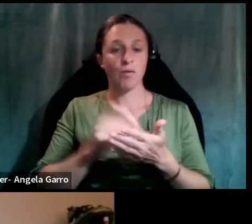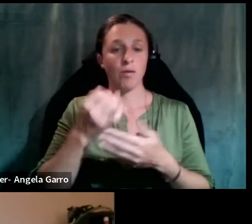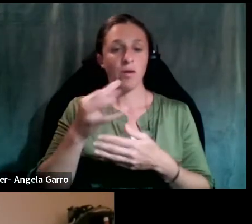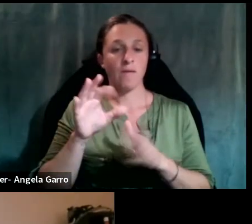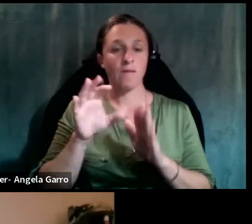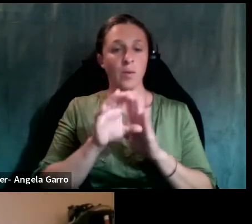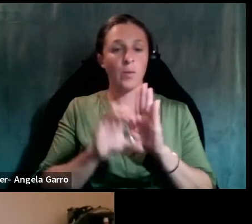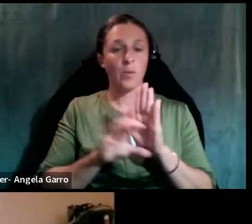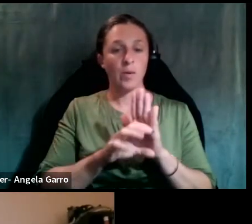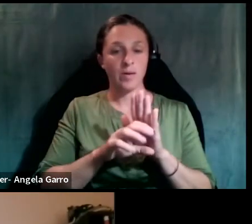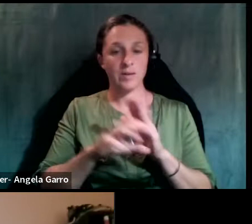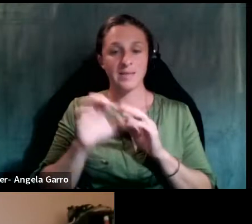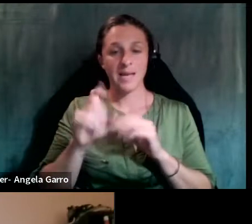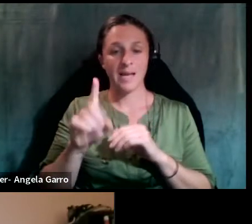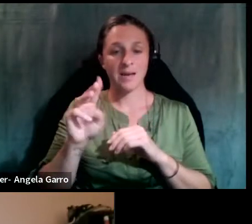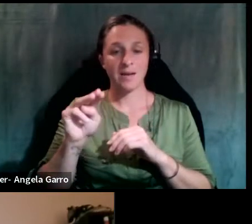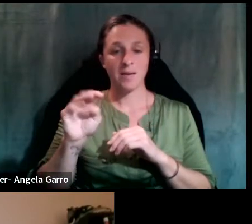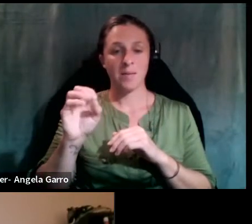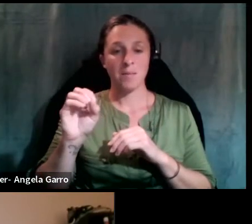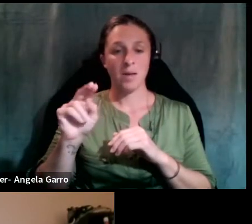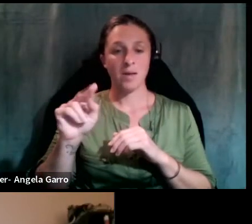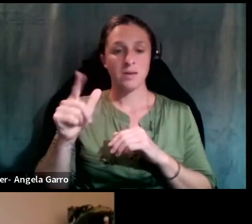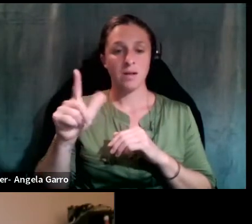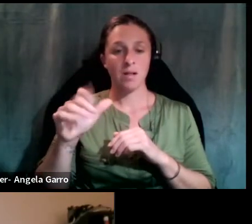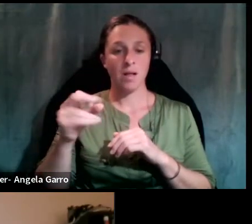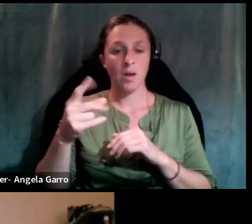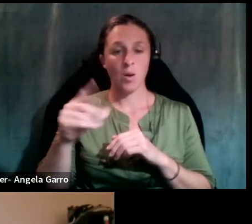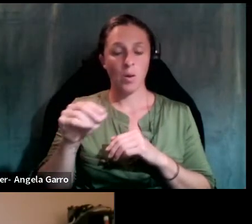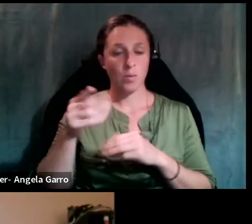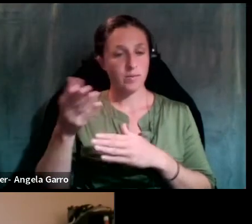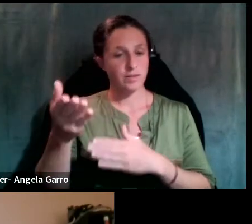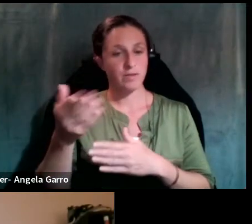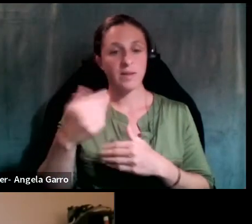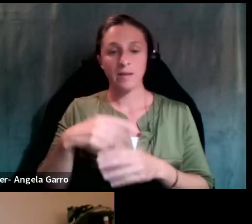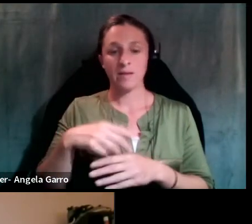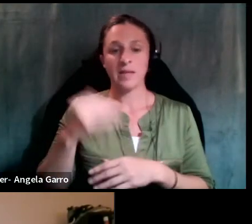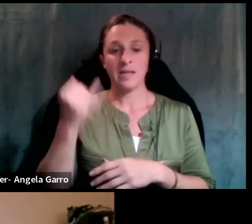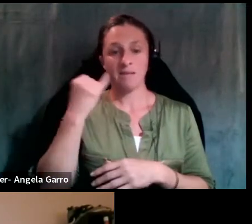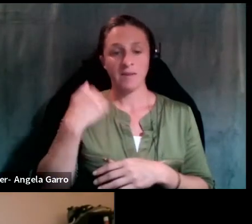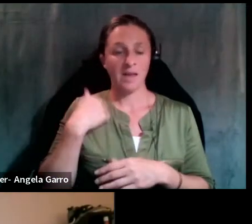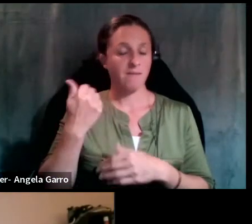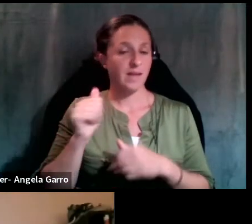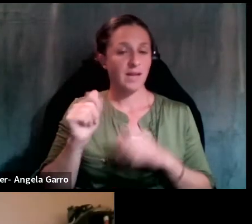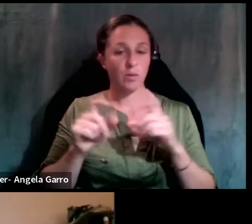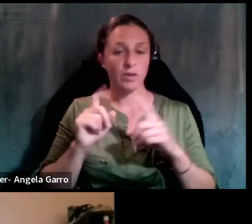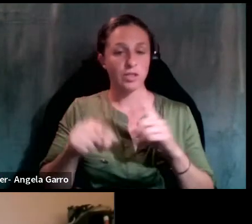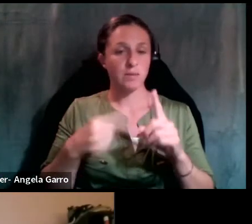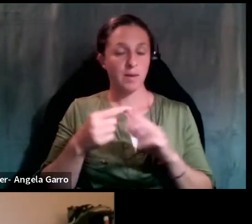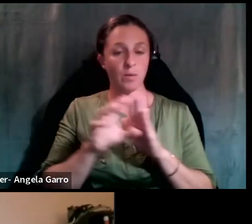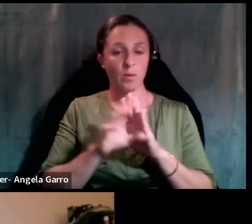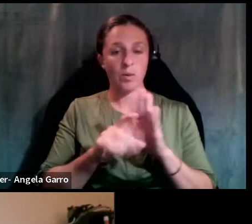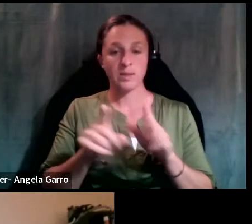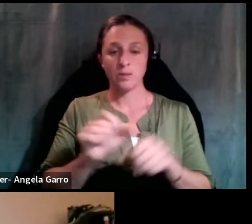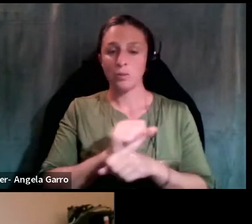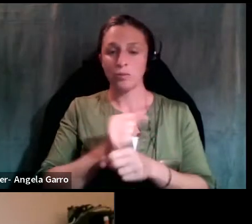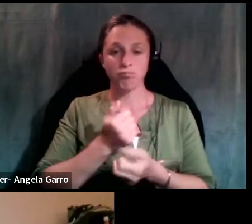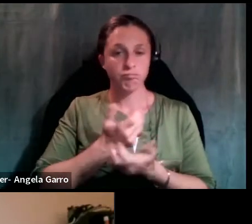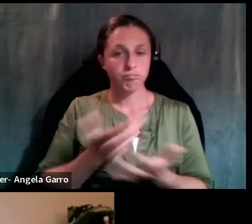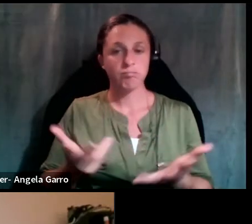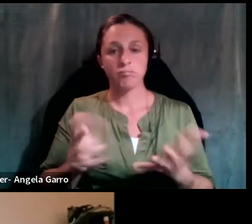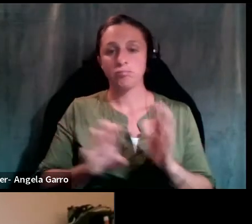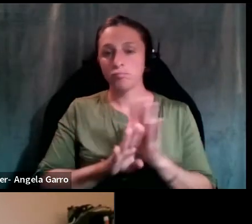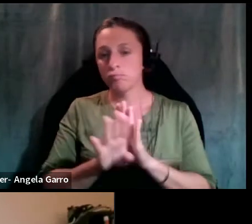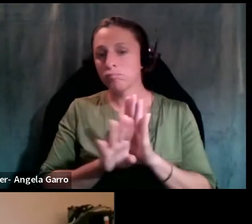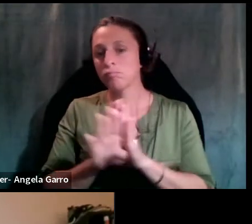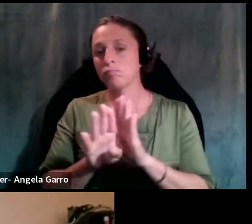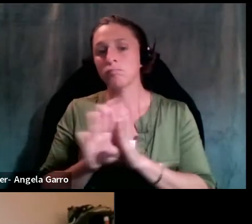Oh, there he is. Hi there. If we have any questions about the course, he's worked tirelessly to develop it, and I